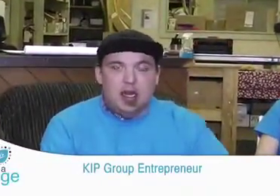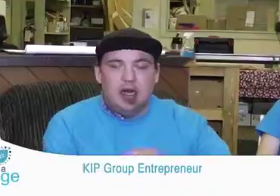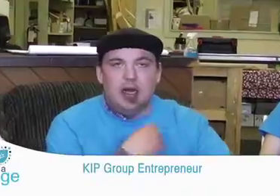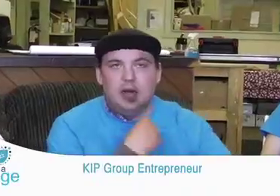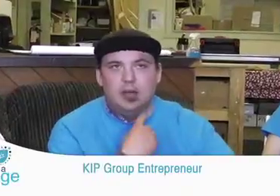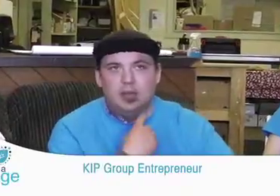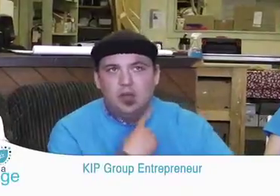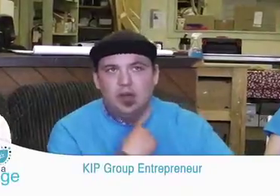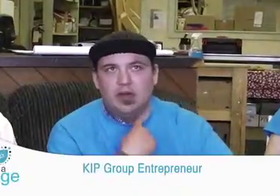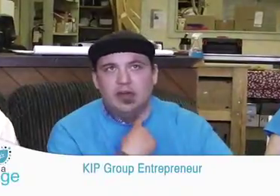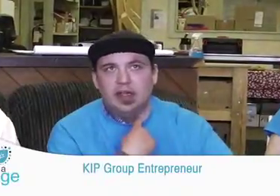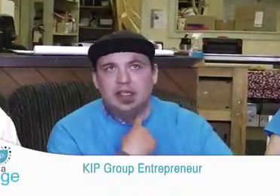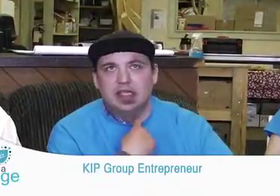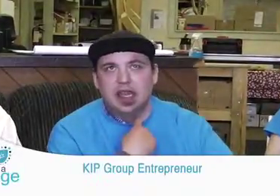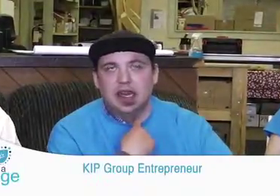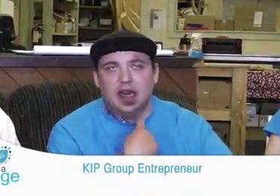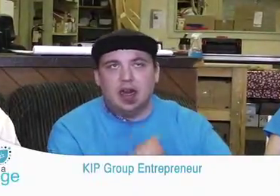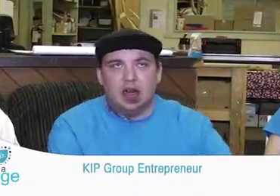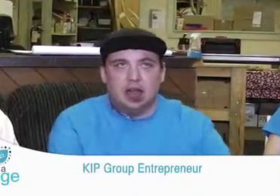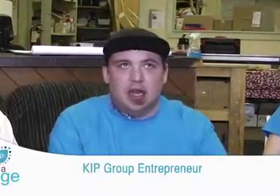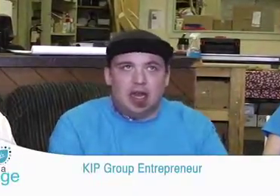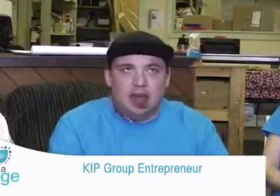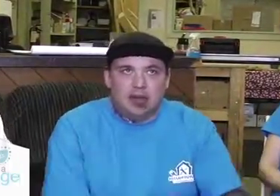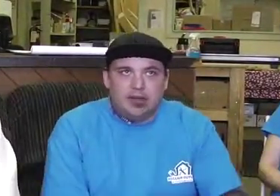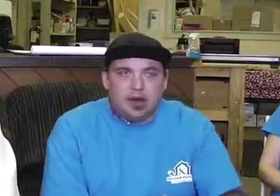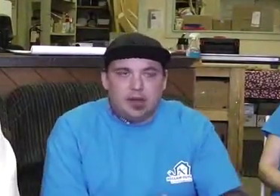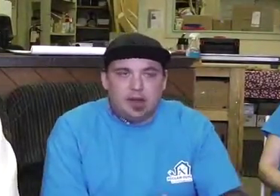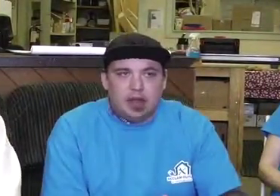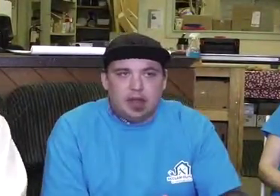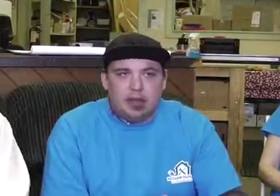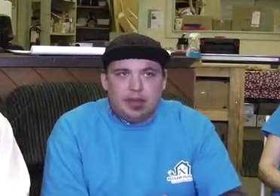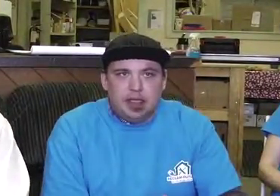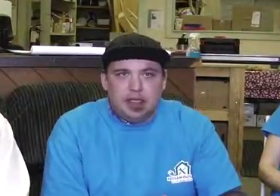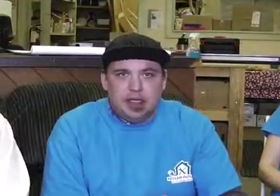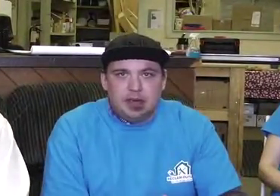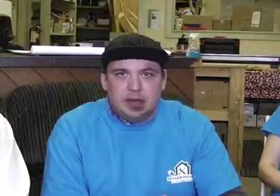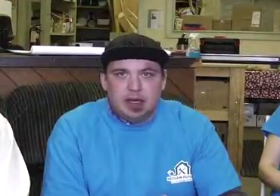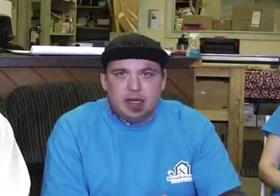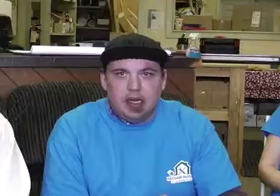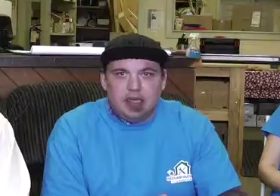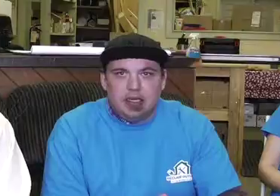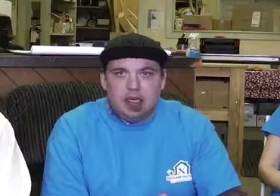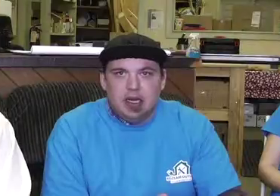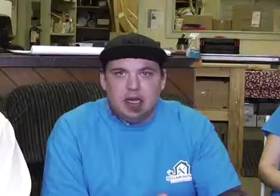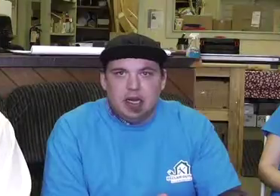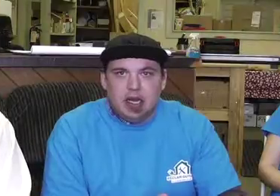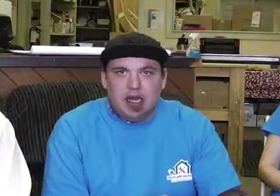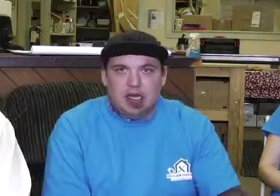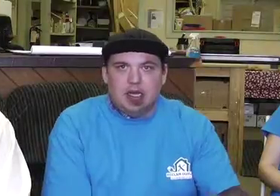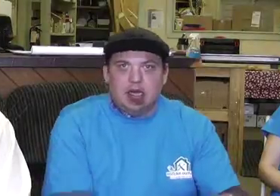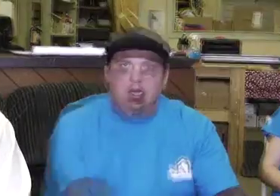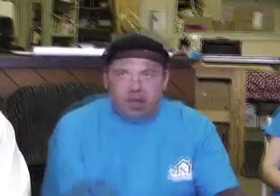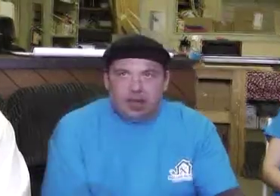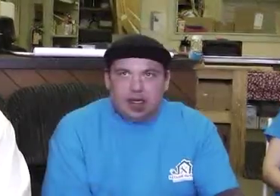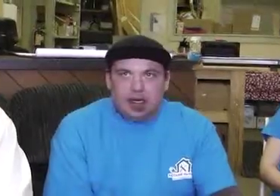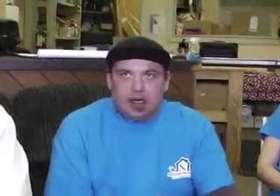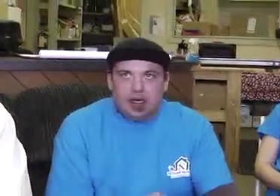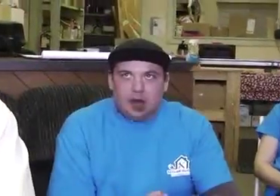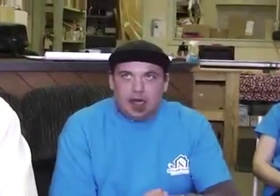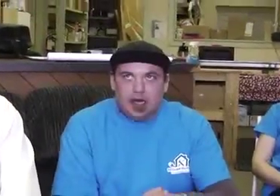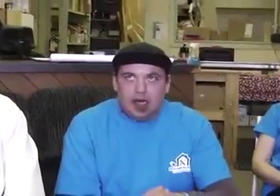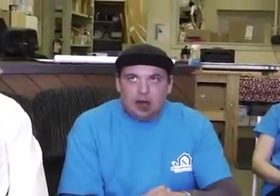then we've been studying online from the Business Abilities and giving